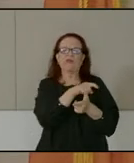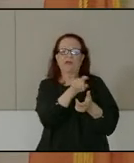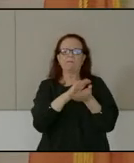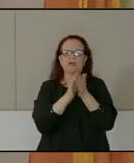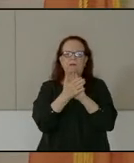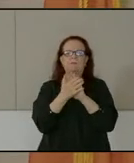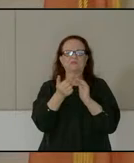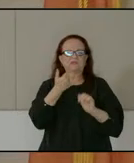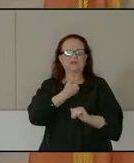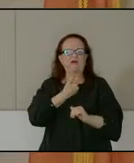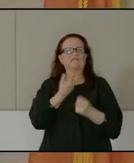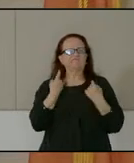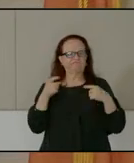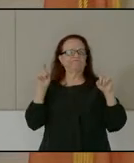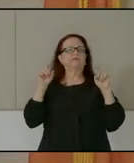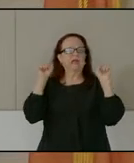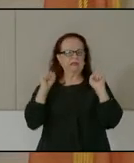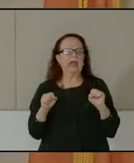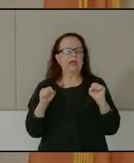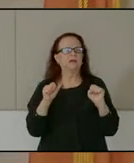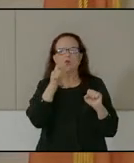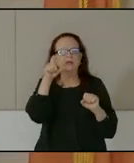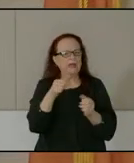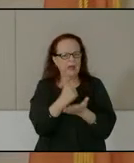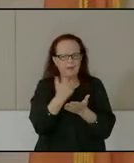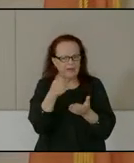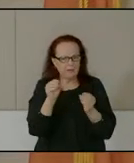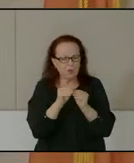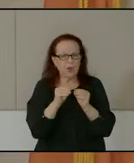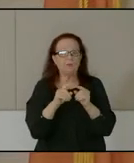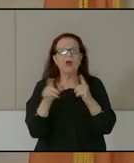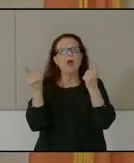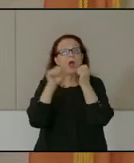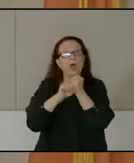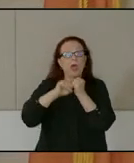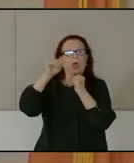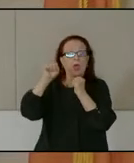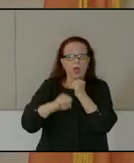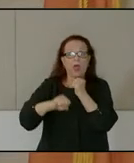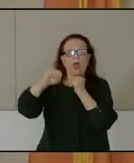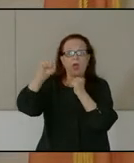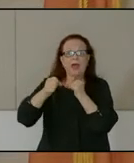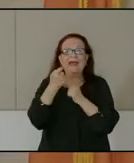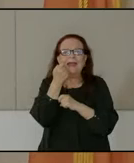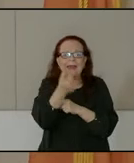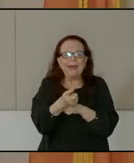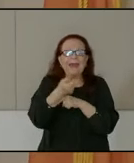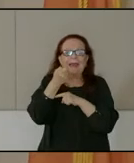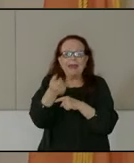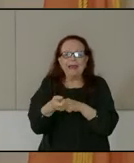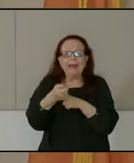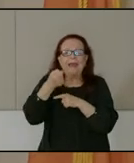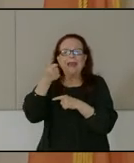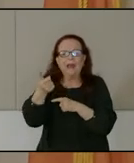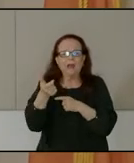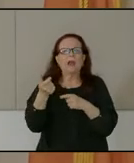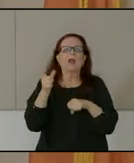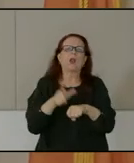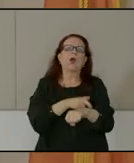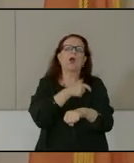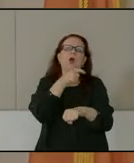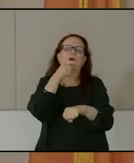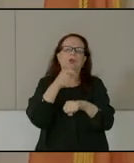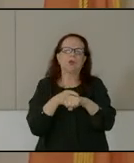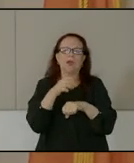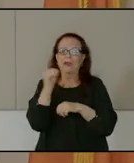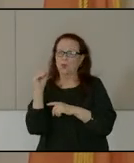longer that it drags on, that you find them resources and you're trying to do it piecemeal. And by the way, the County of Orange helped